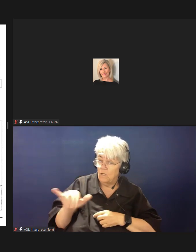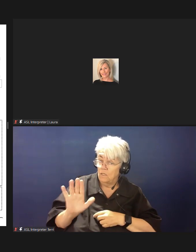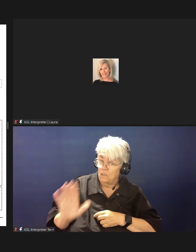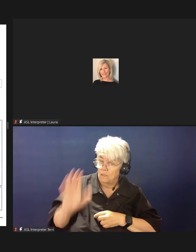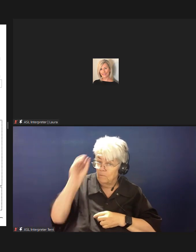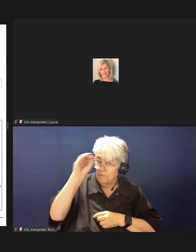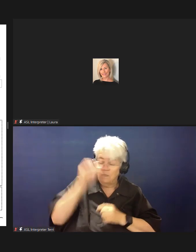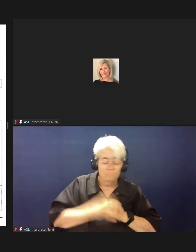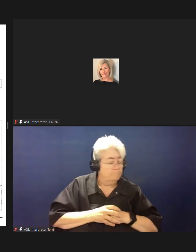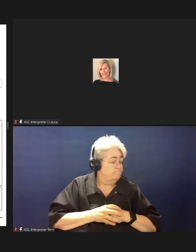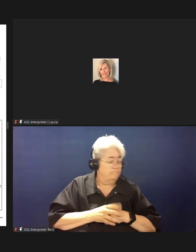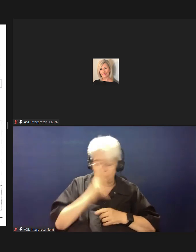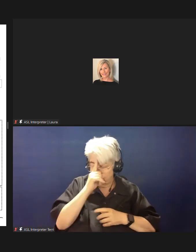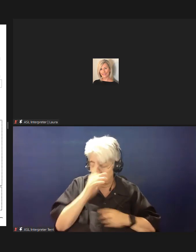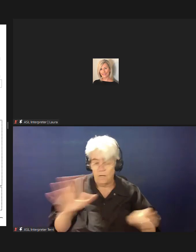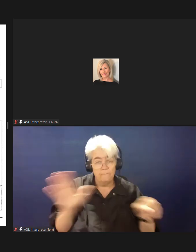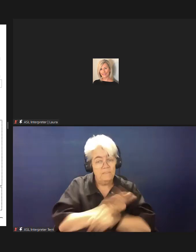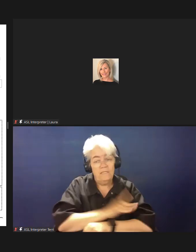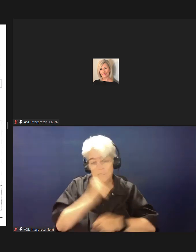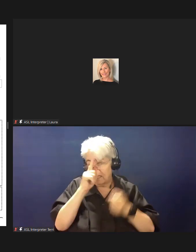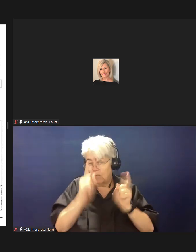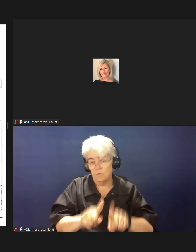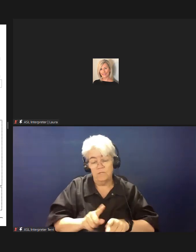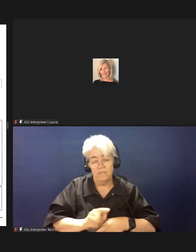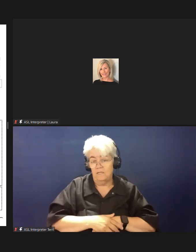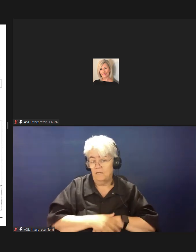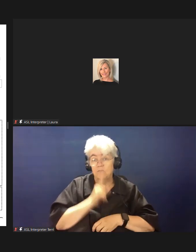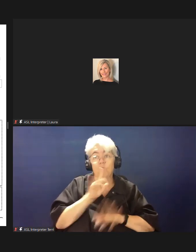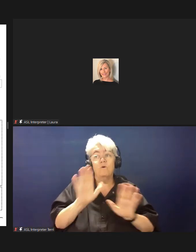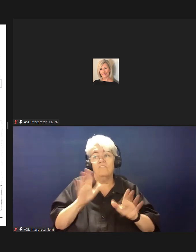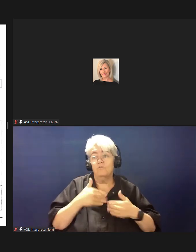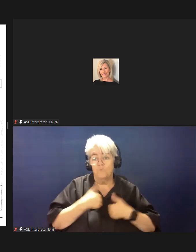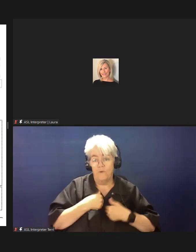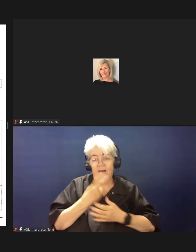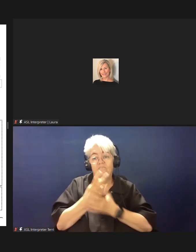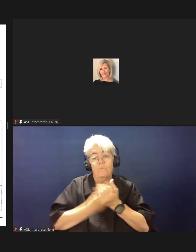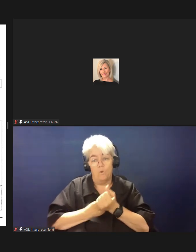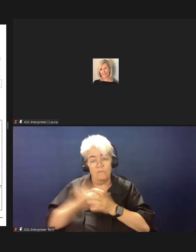that? No, completely agree. Wonderful to have both options.